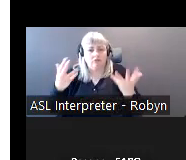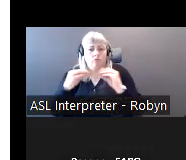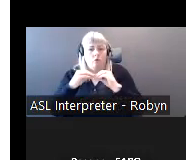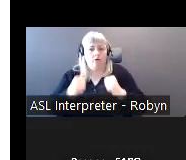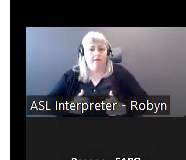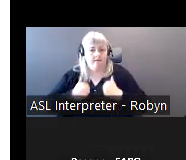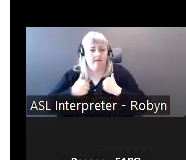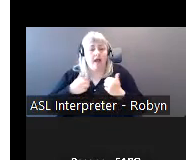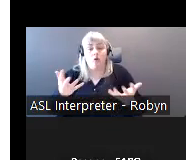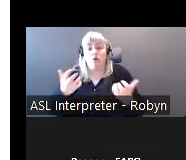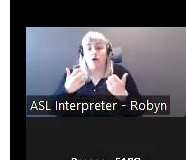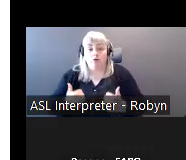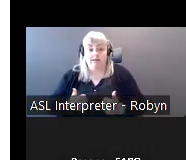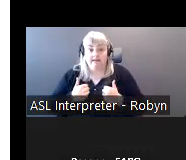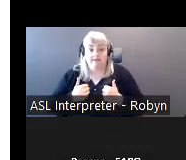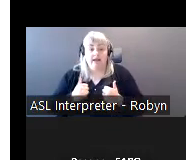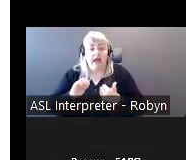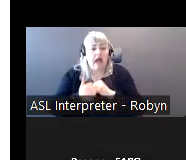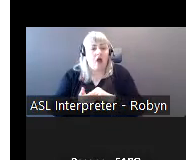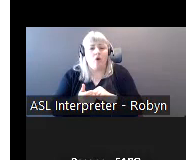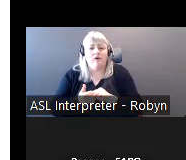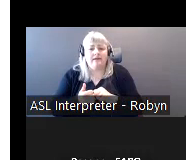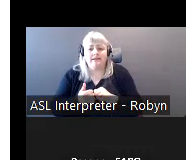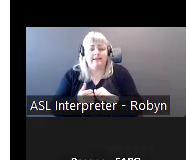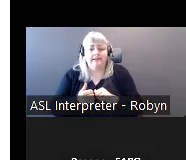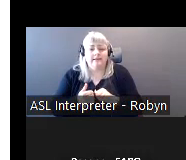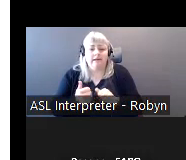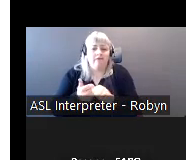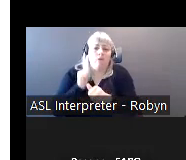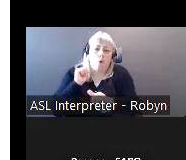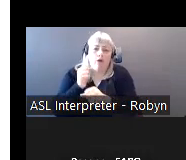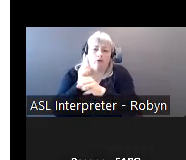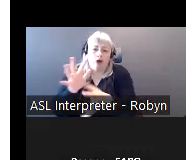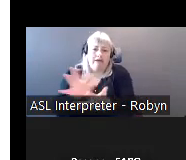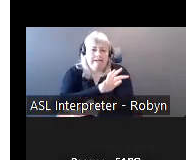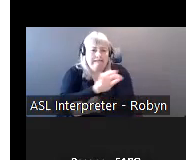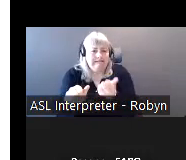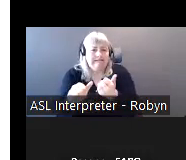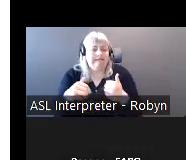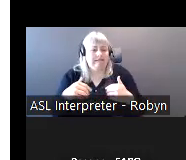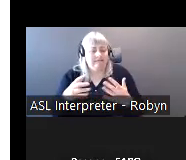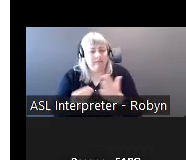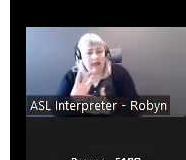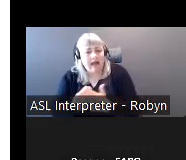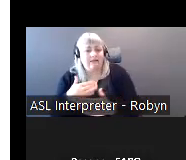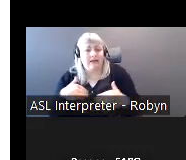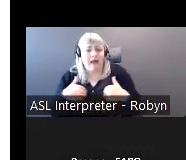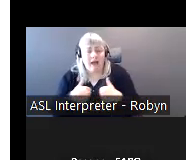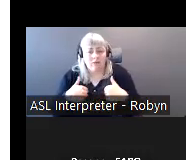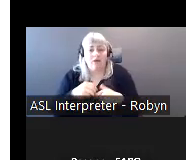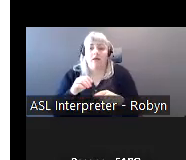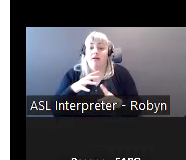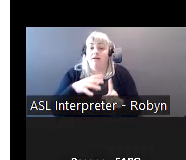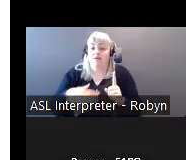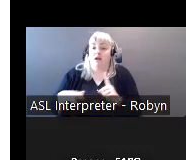to live in a way that doesn't cause the distinction of vast numbers of plants and animals, where environmental